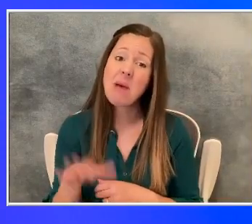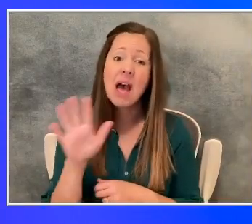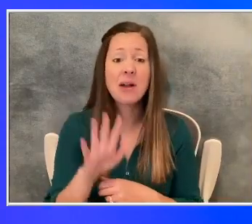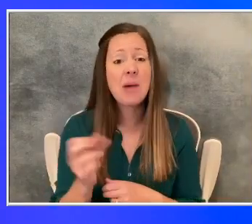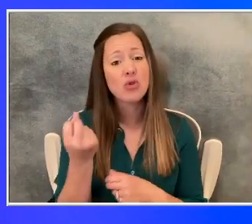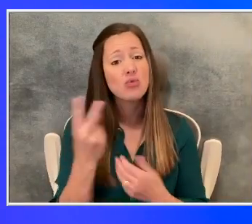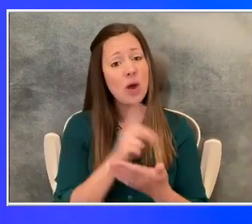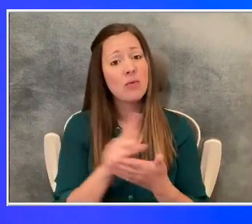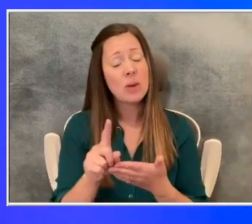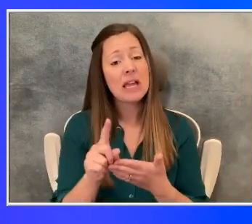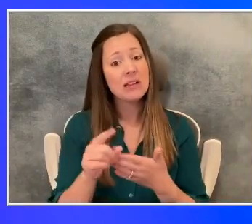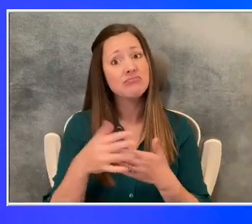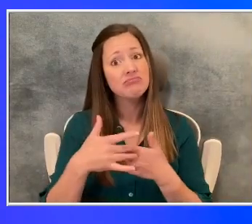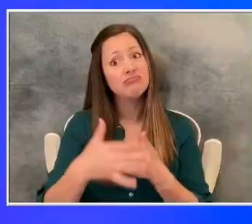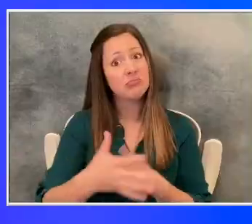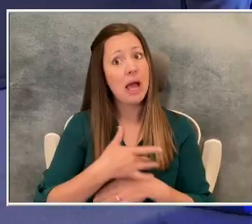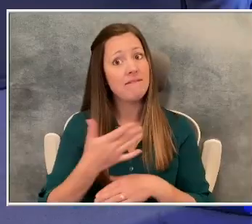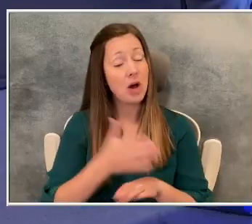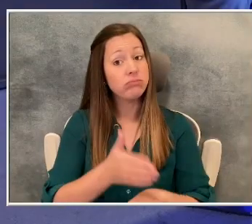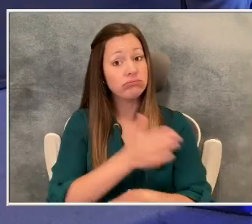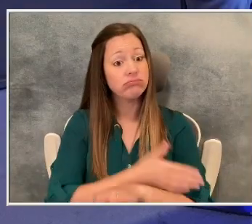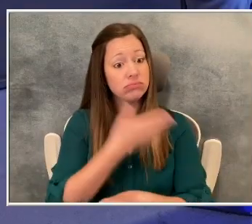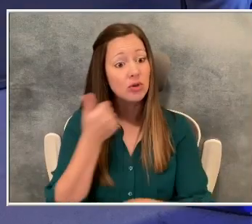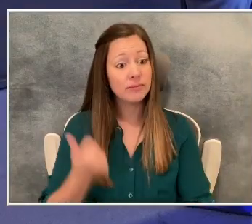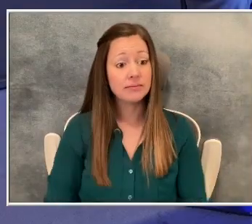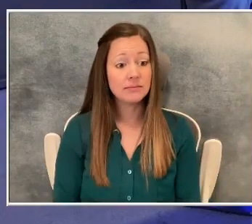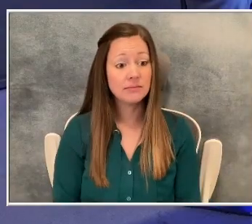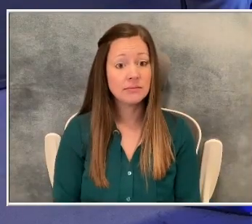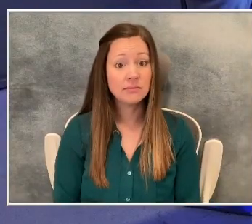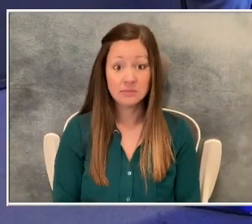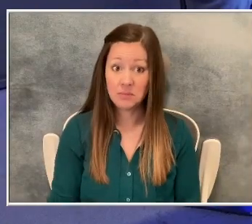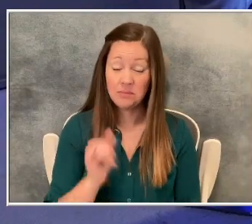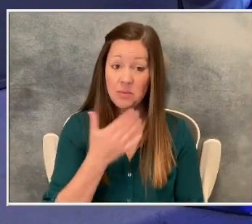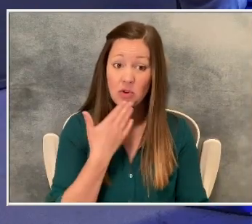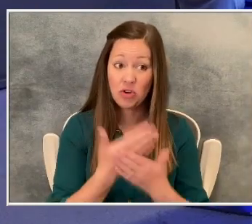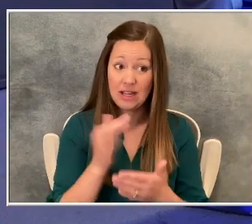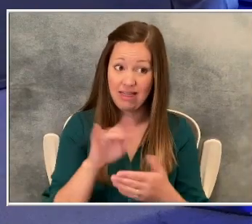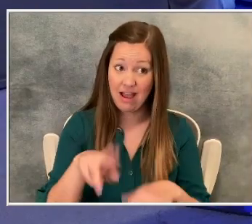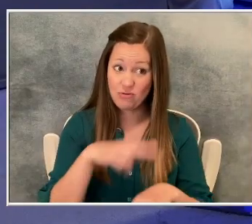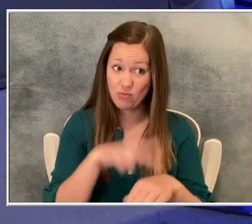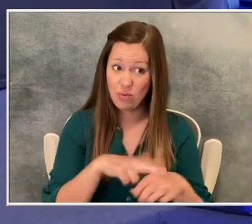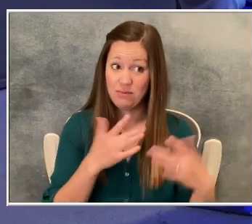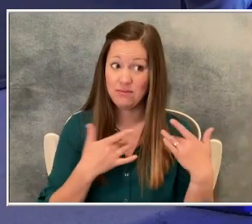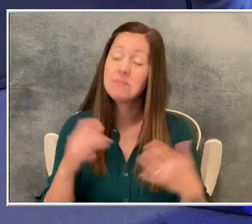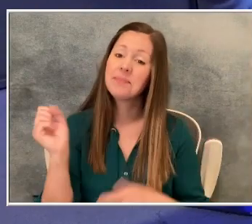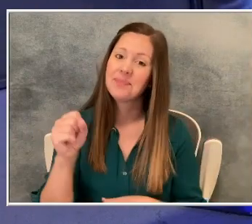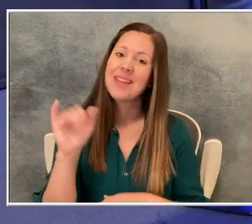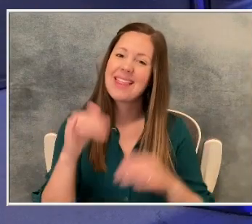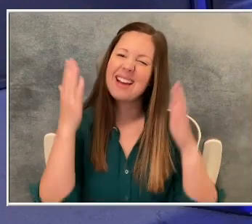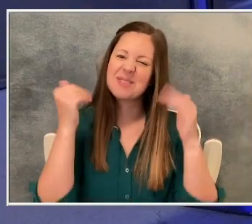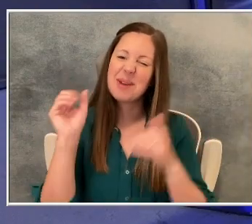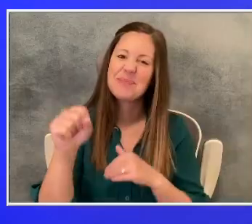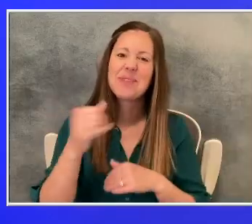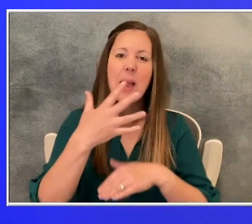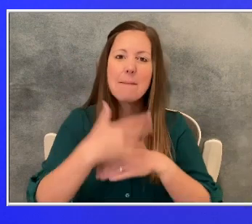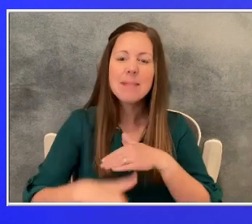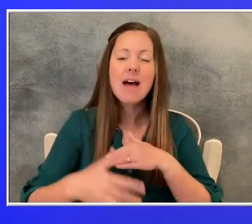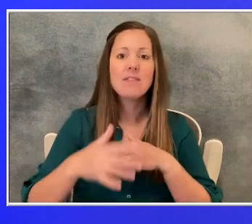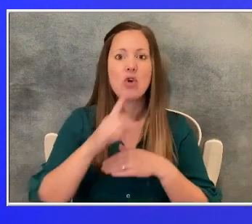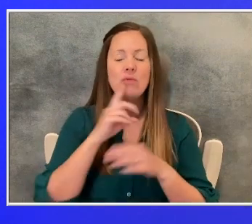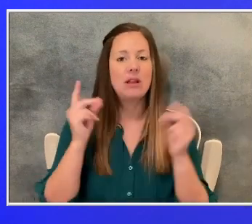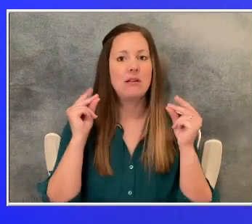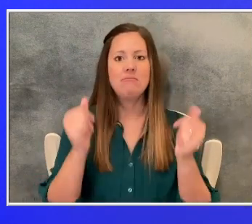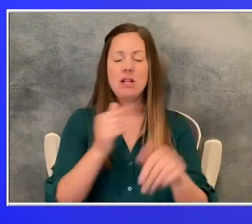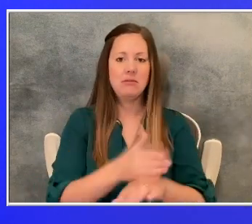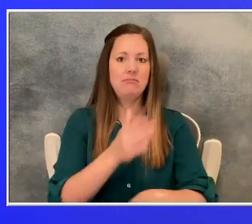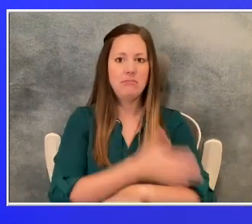was feeling pretty good. That's pretty good. And is that a normal story? Yeah, that would be expected. I mean, so the blood flow is immediately better, but there is